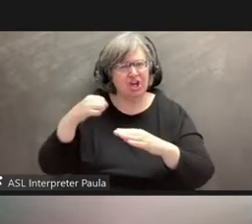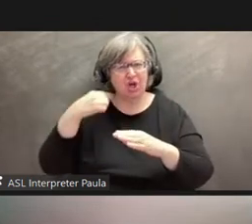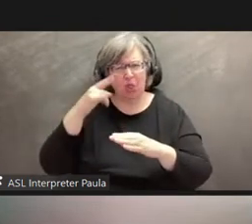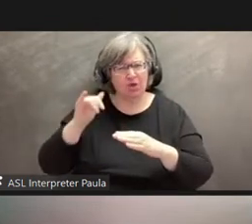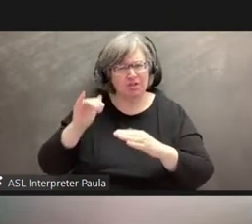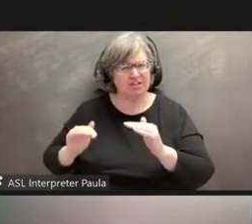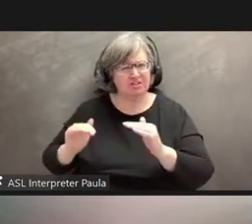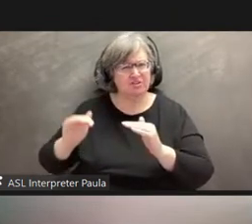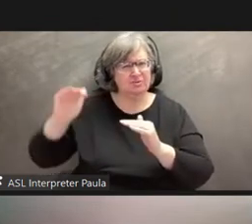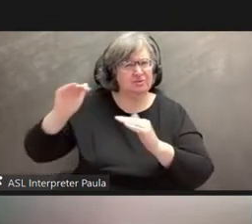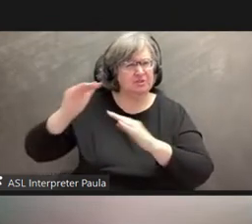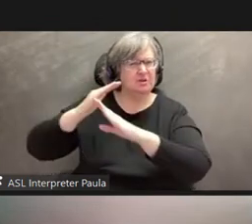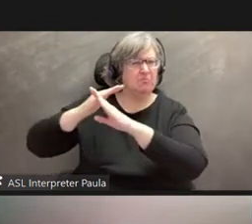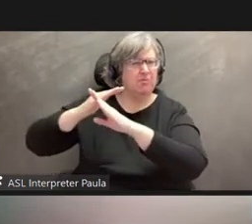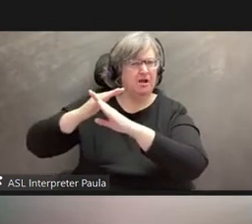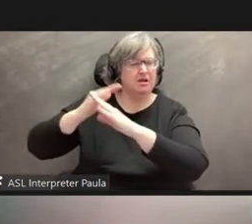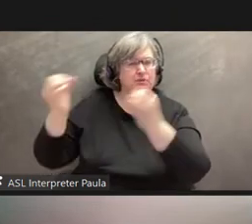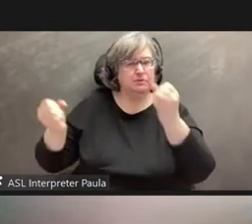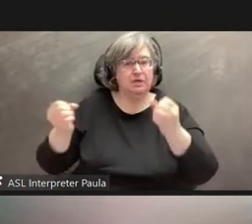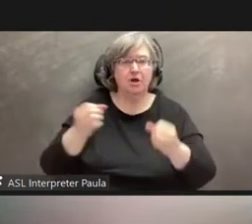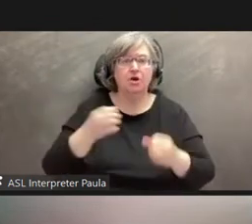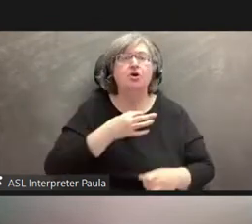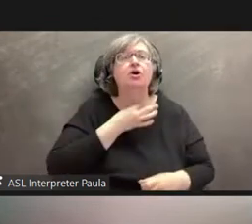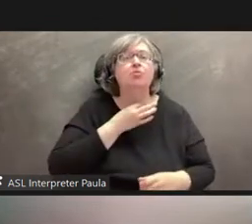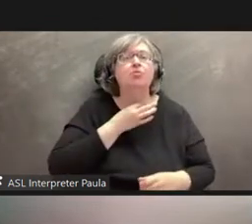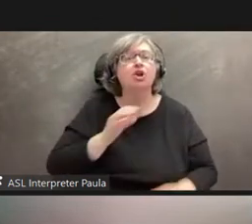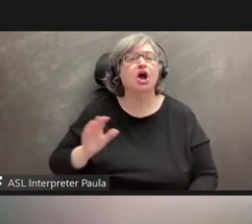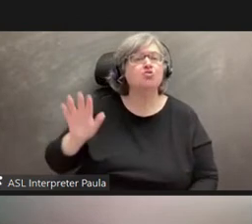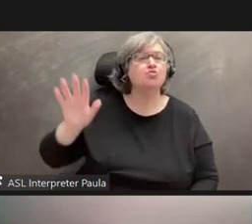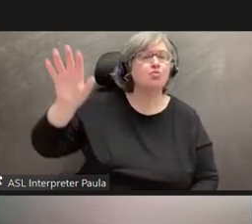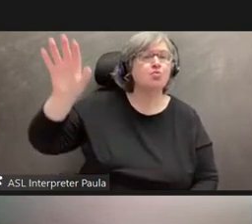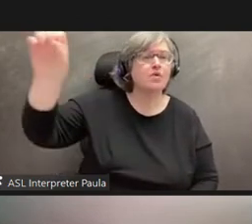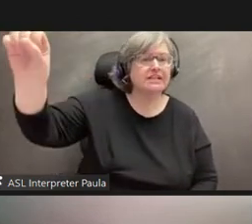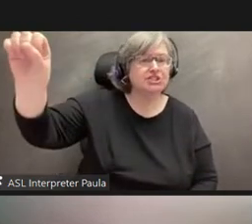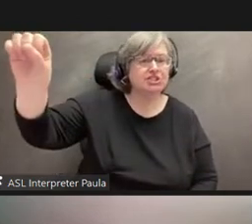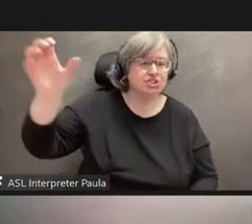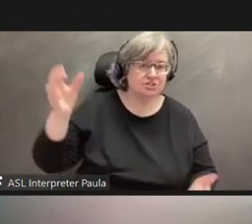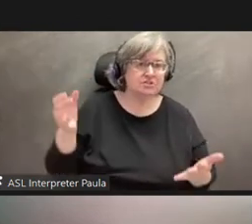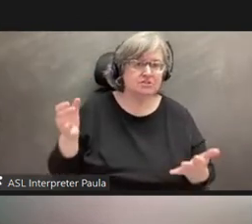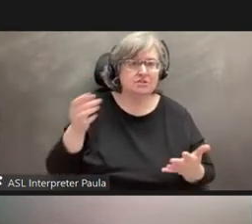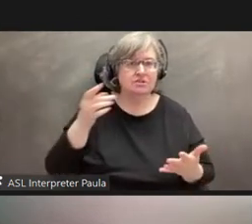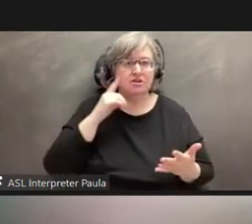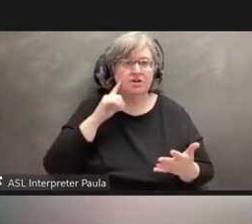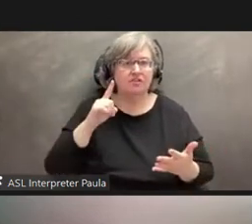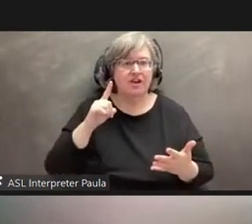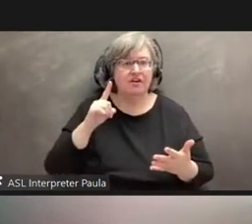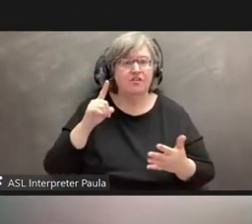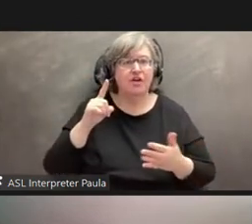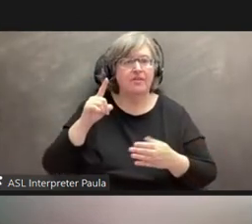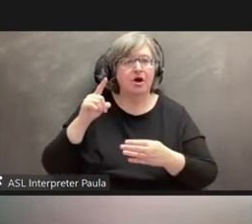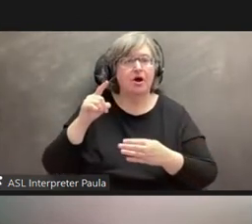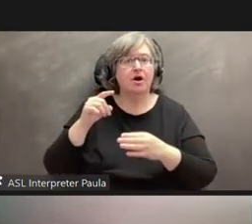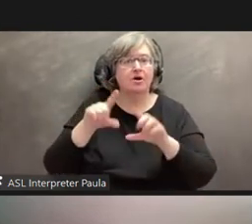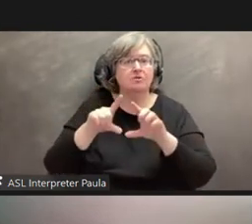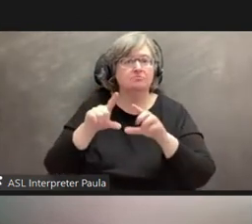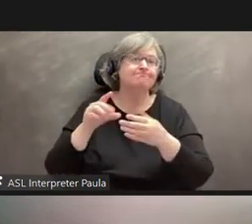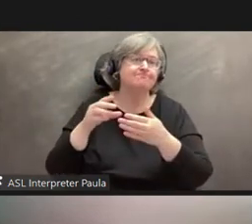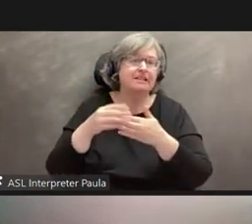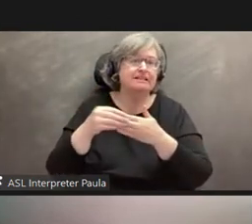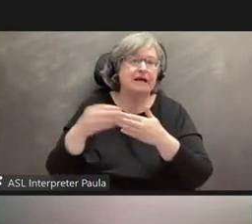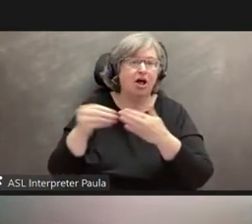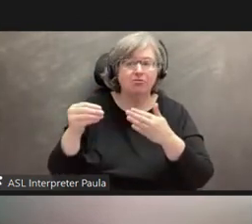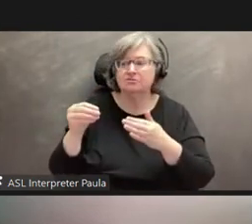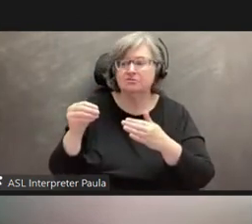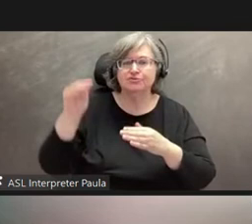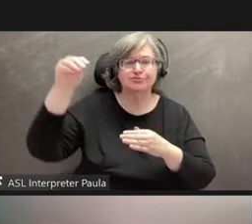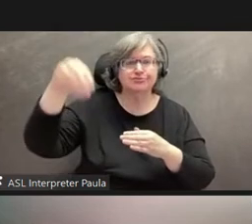pretty much covered that. So I was wondering about the reach height to the the bill slot and the coin slot as far